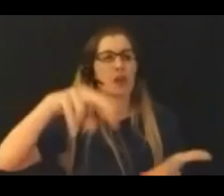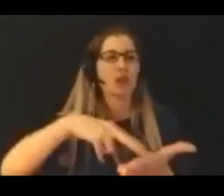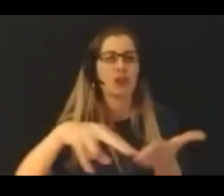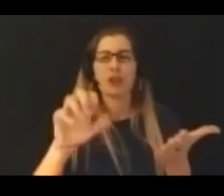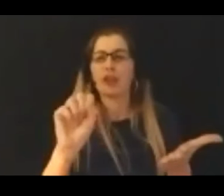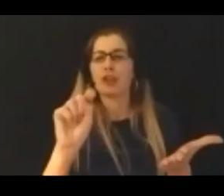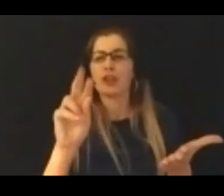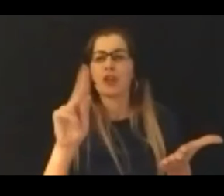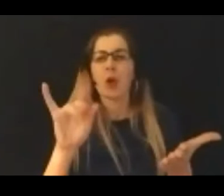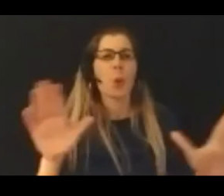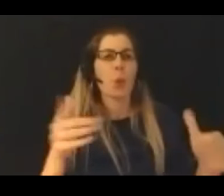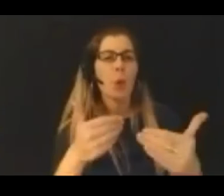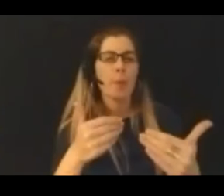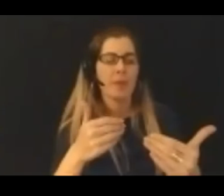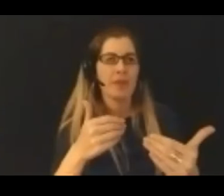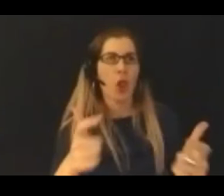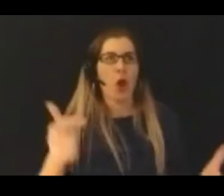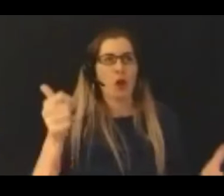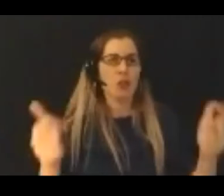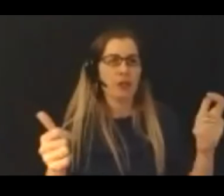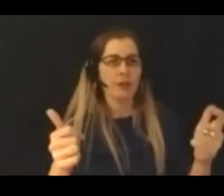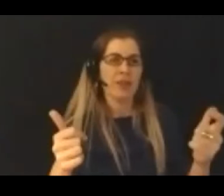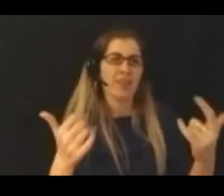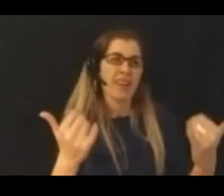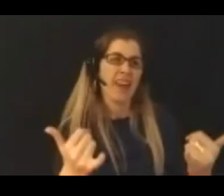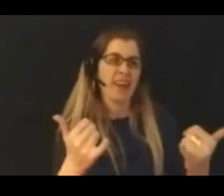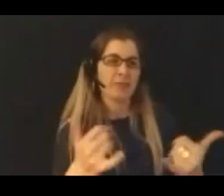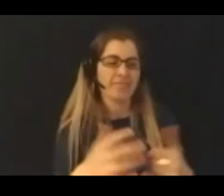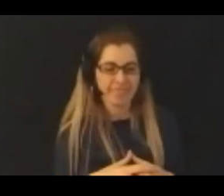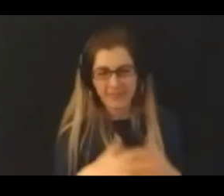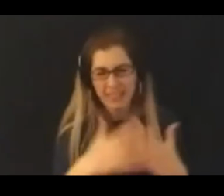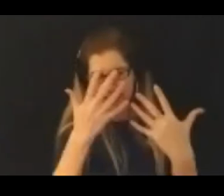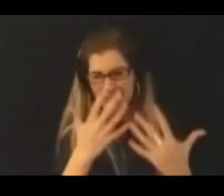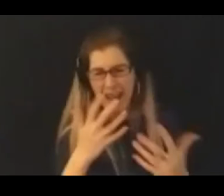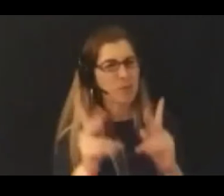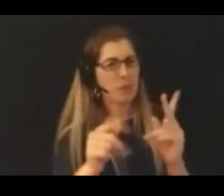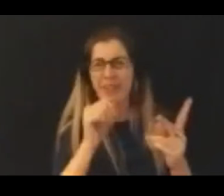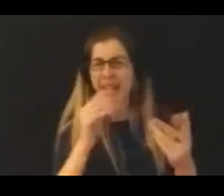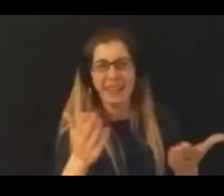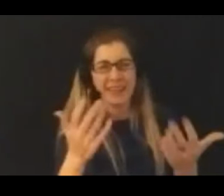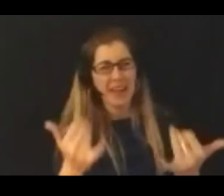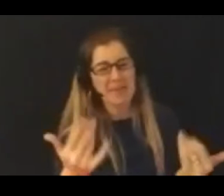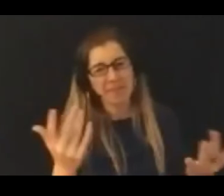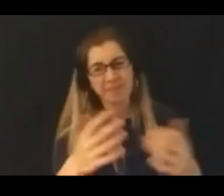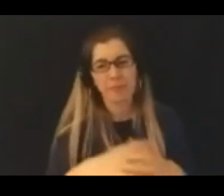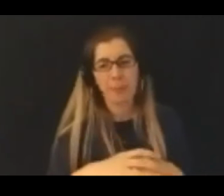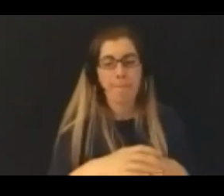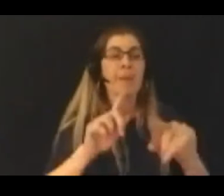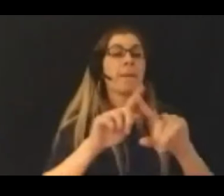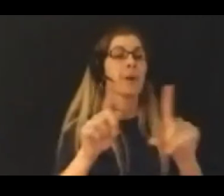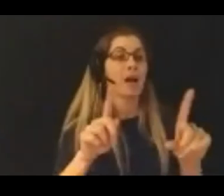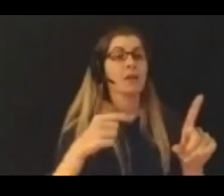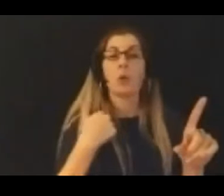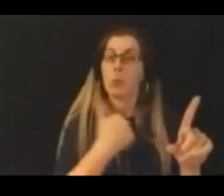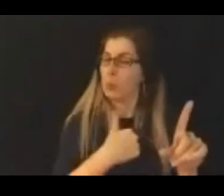beautiful. It feels very sad to not have lots of people in here right now. But we have been adapting through, we've